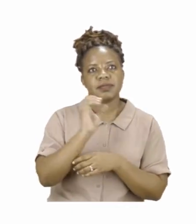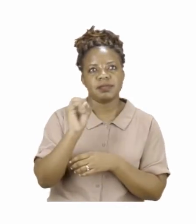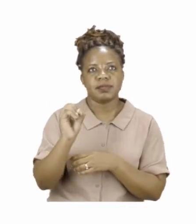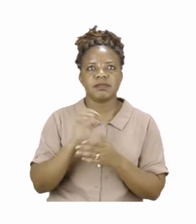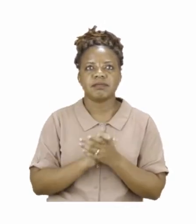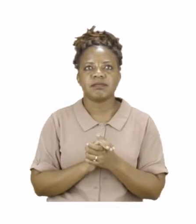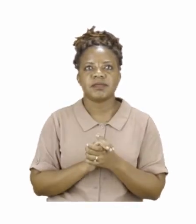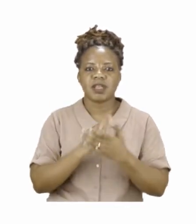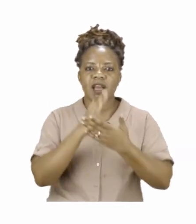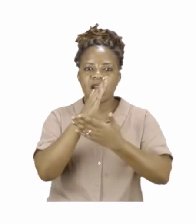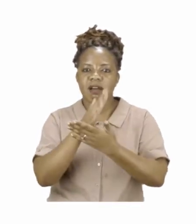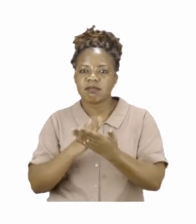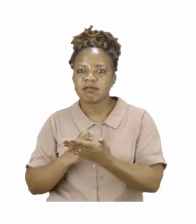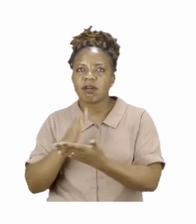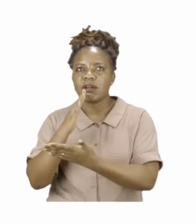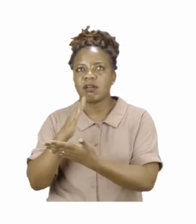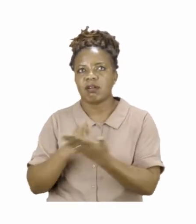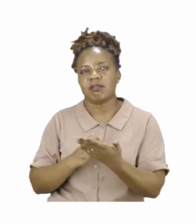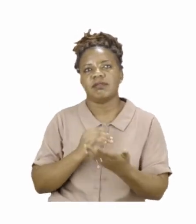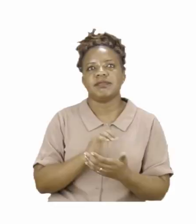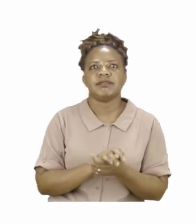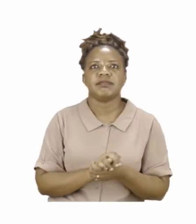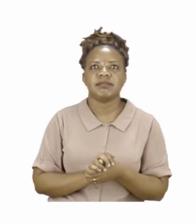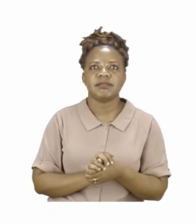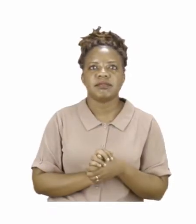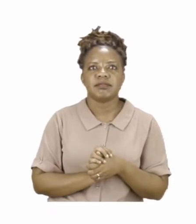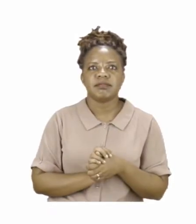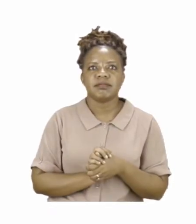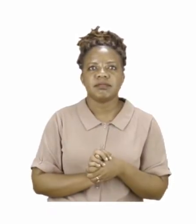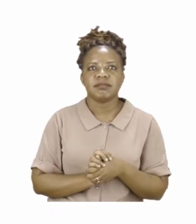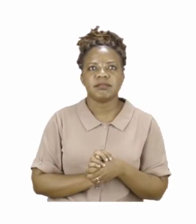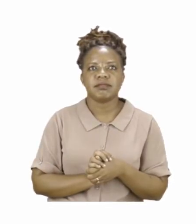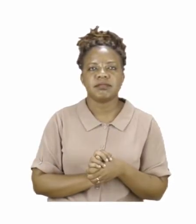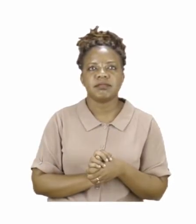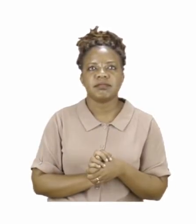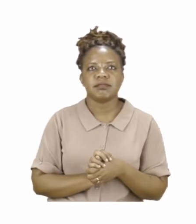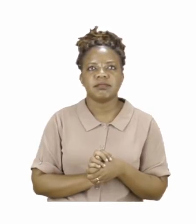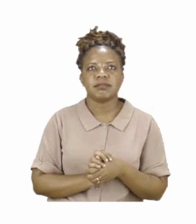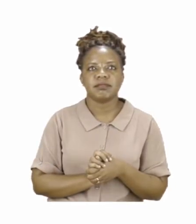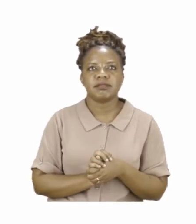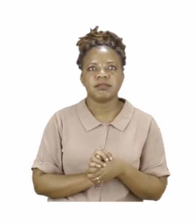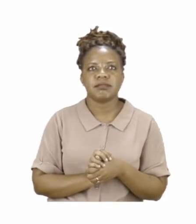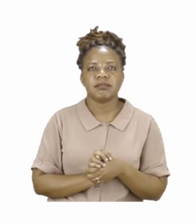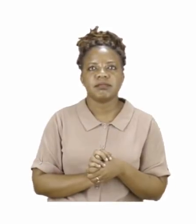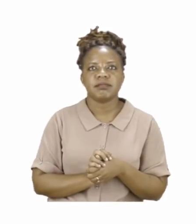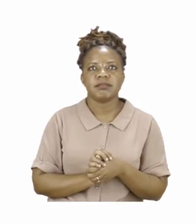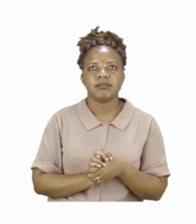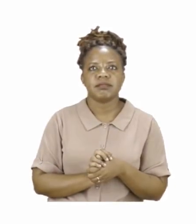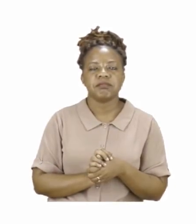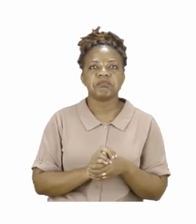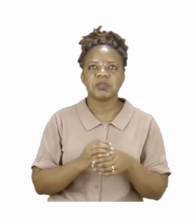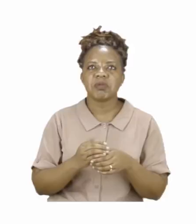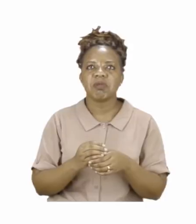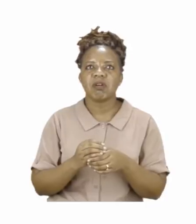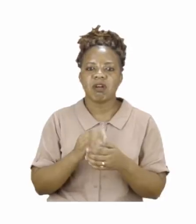halving. Now, the halving that we're going to do is making sure that each of the numbers are the